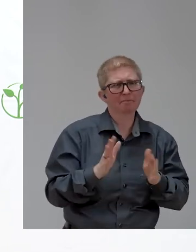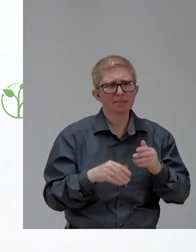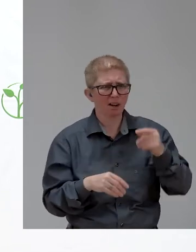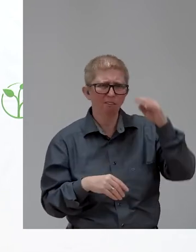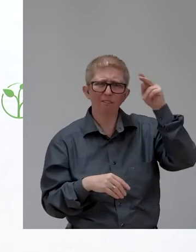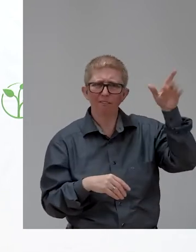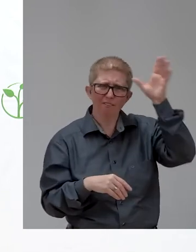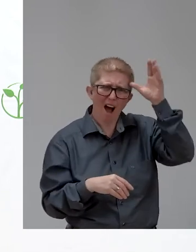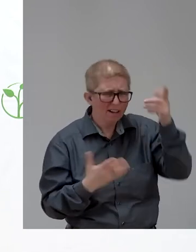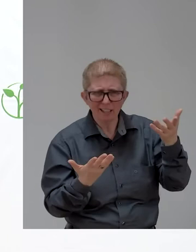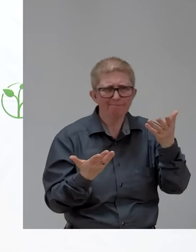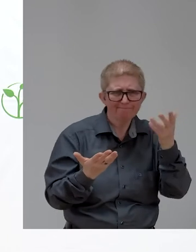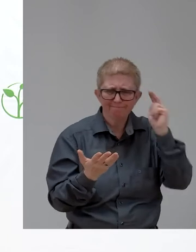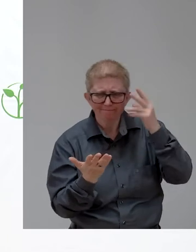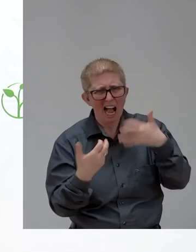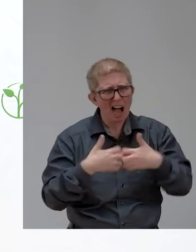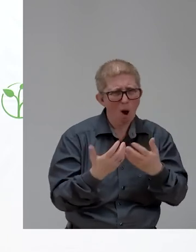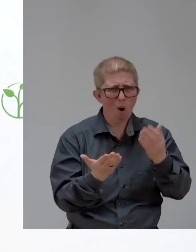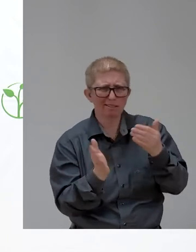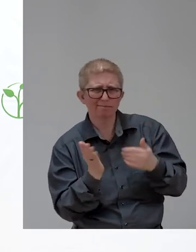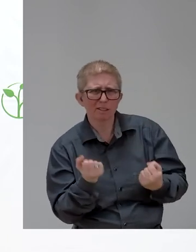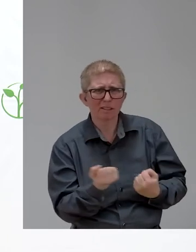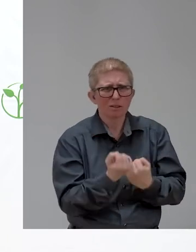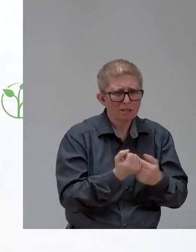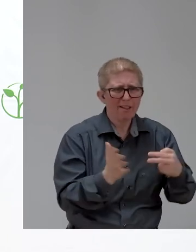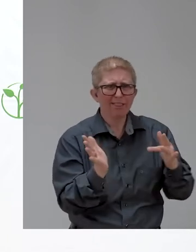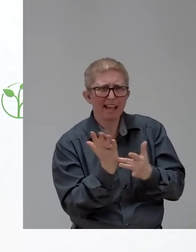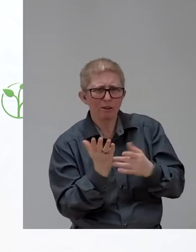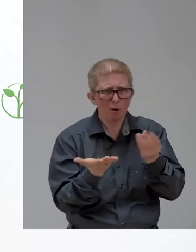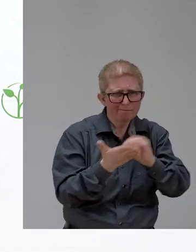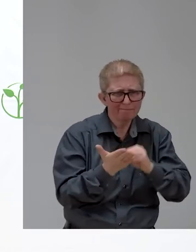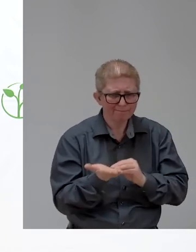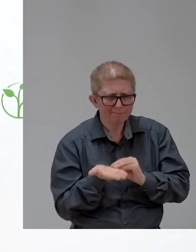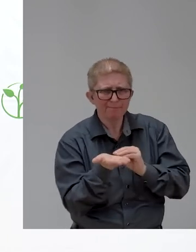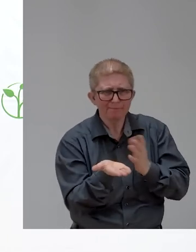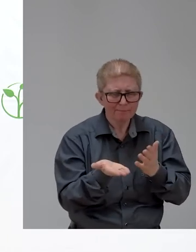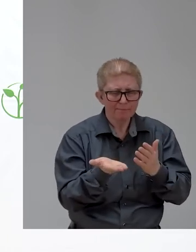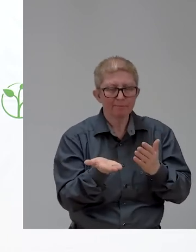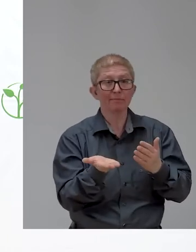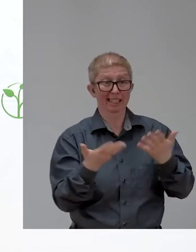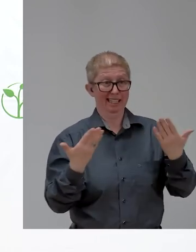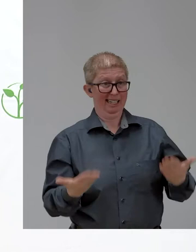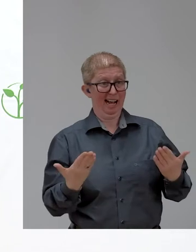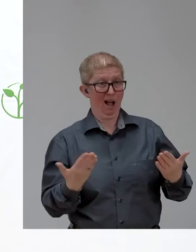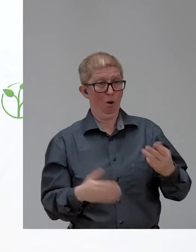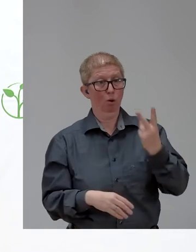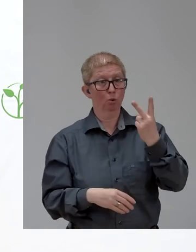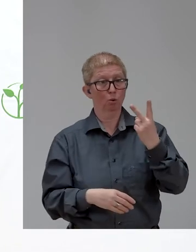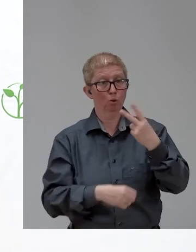this is now in the process of medical certification, as all the vaccines are, and it's a tough process. And in the next